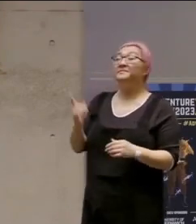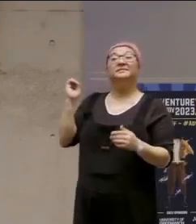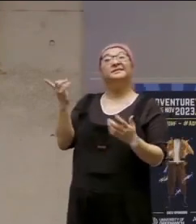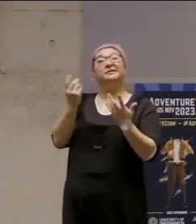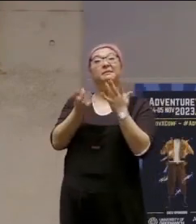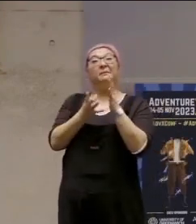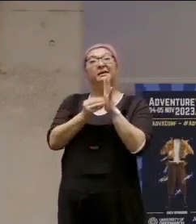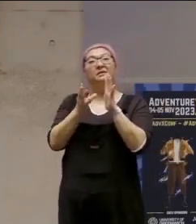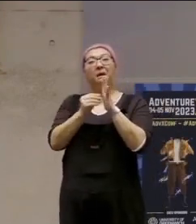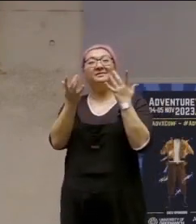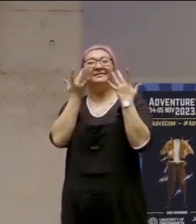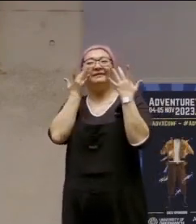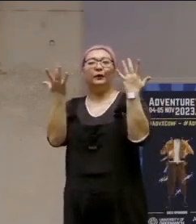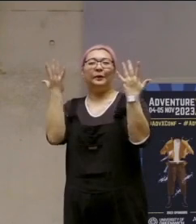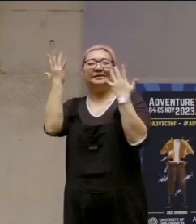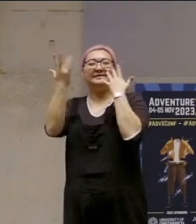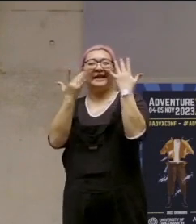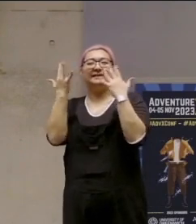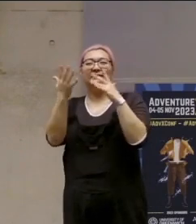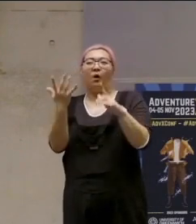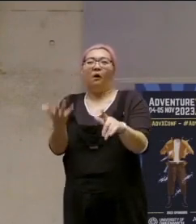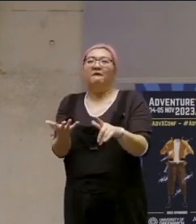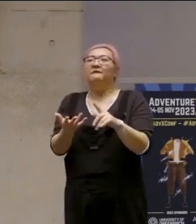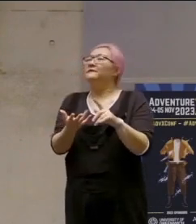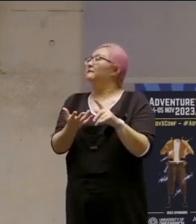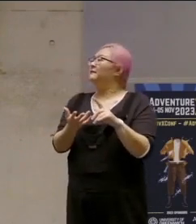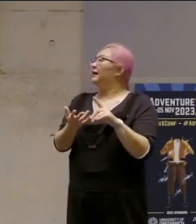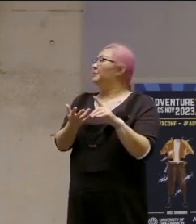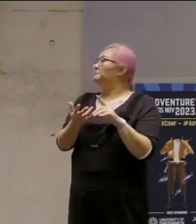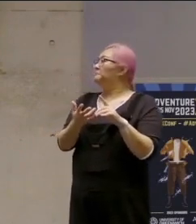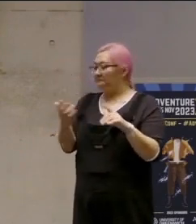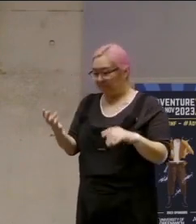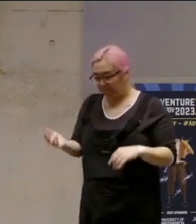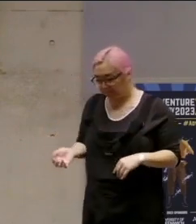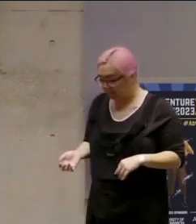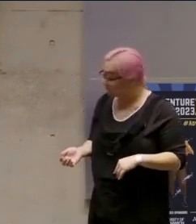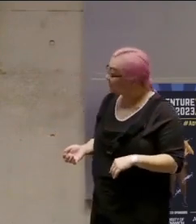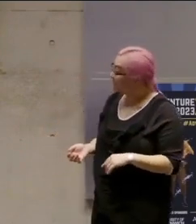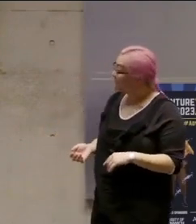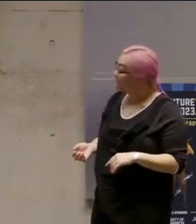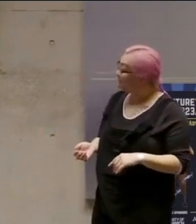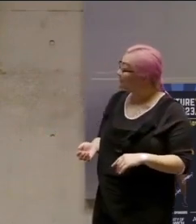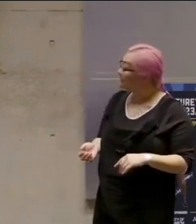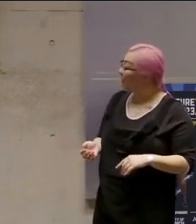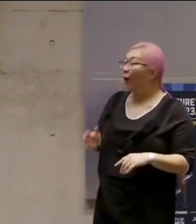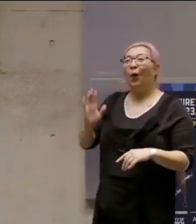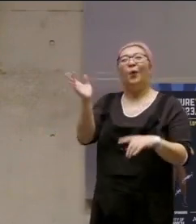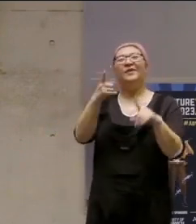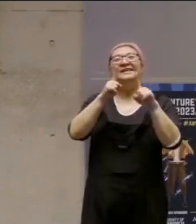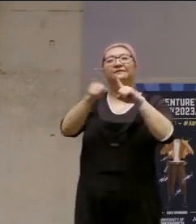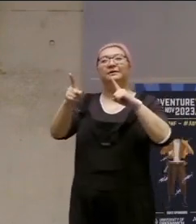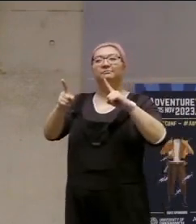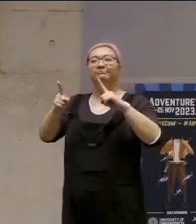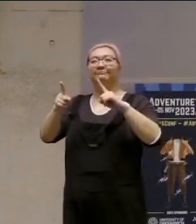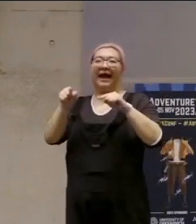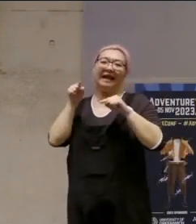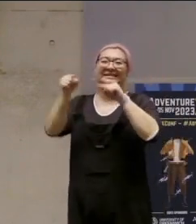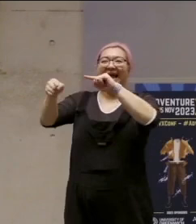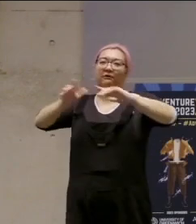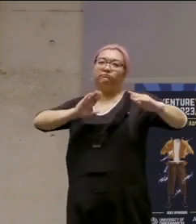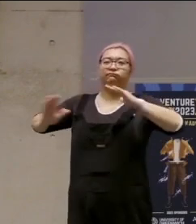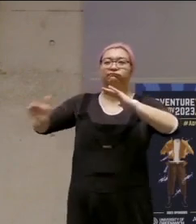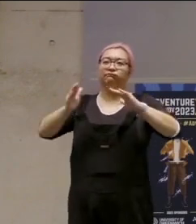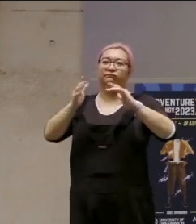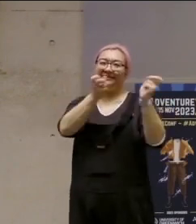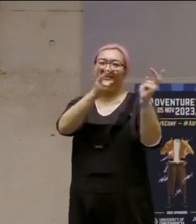you a sense for kind of how we wanted to depict the hoverboard. We wanted to make sure all of the attacks kind of, flowed